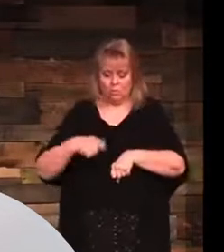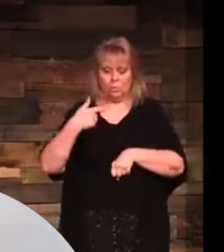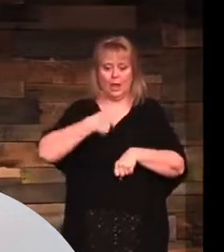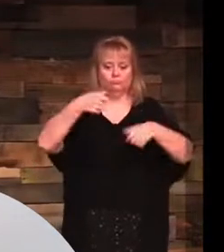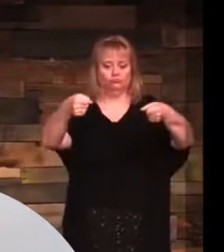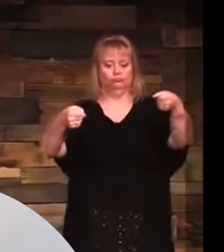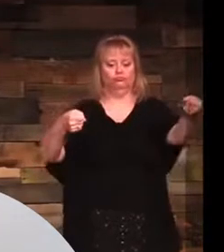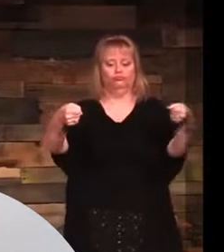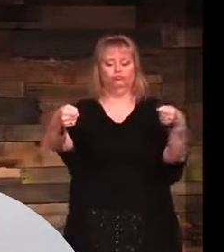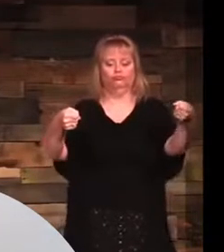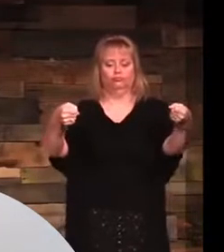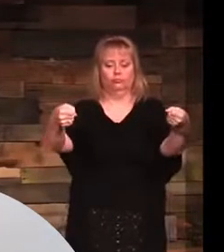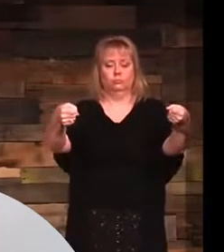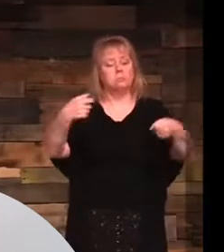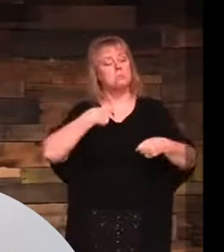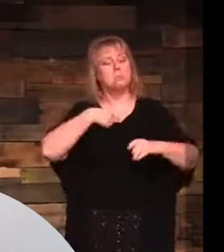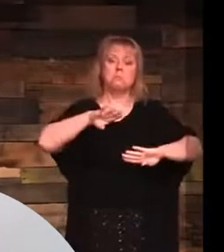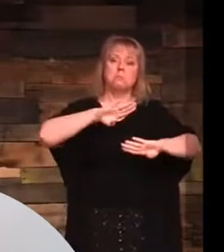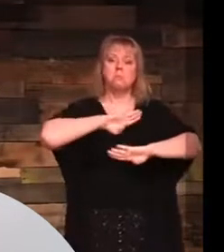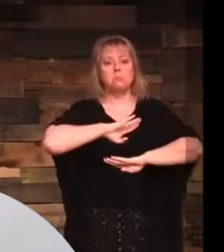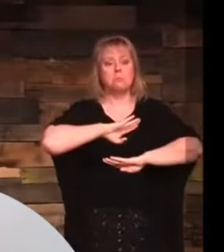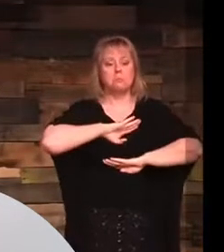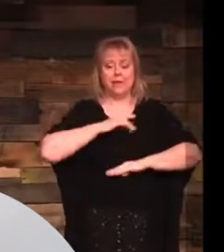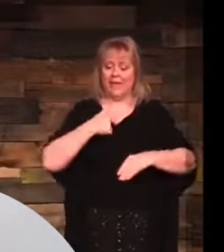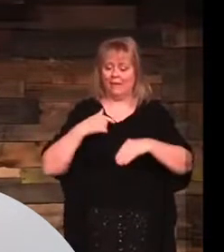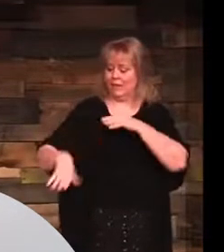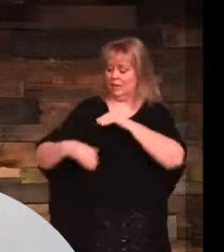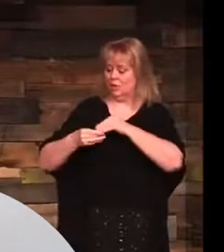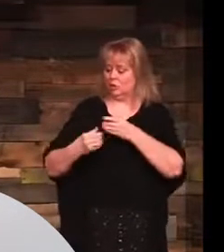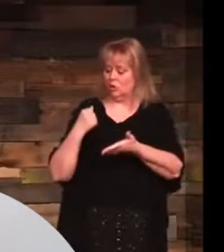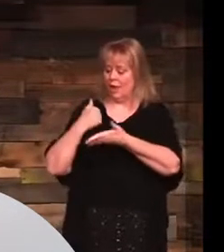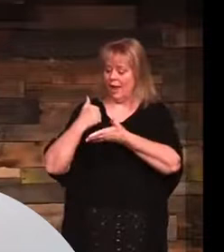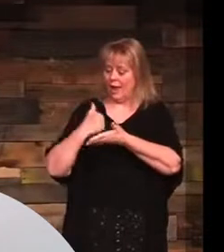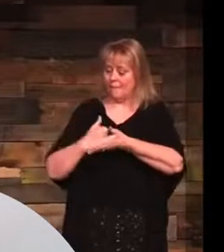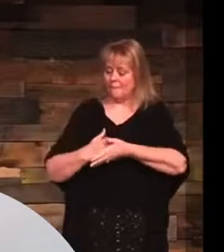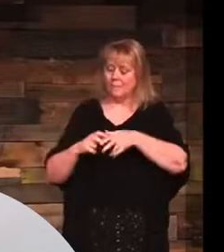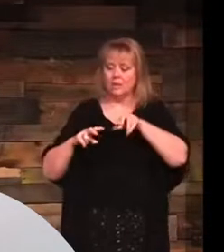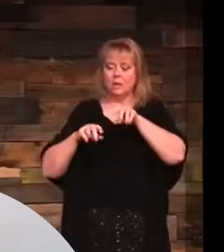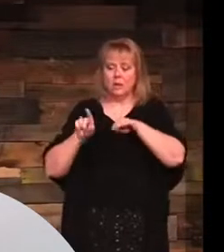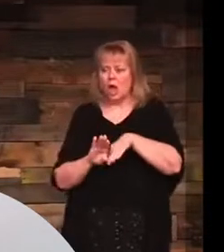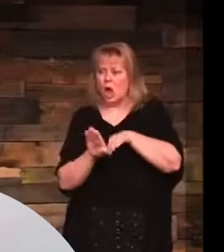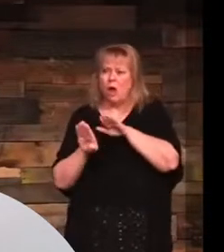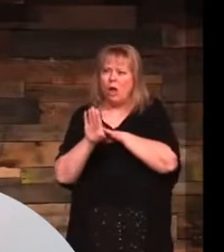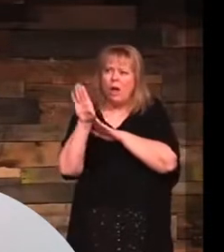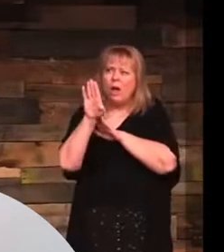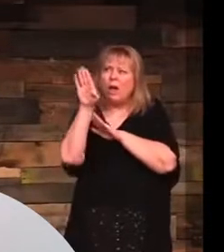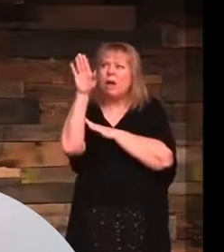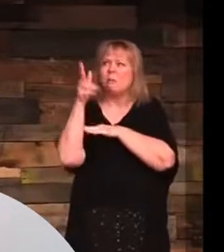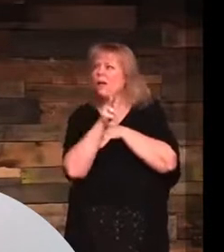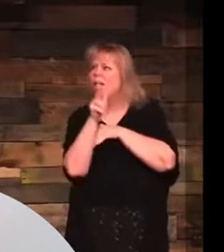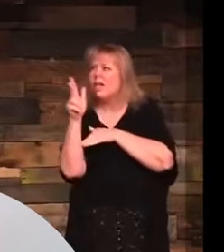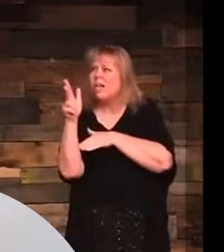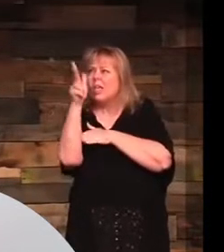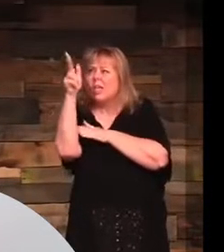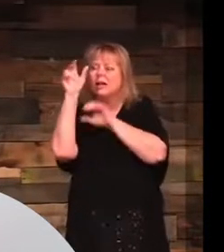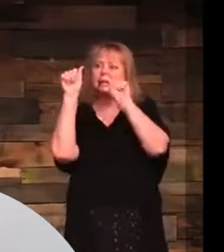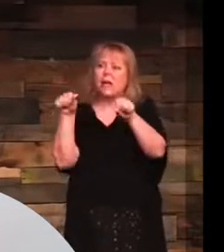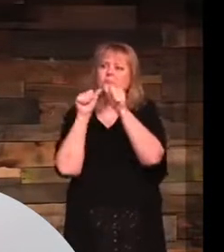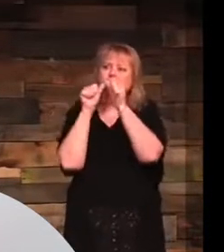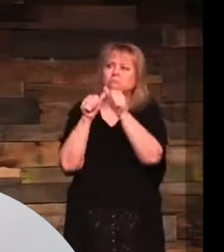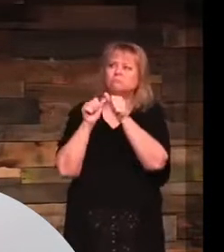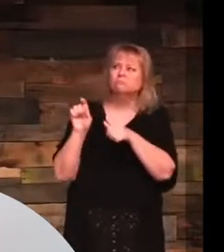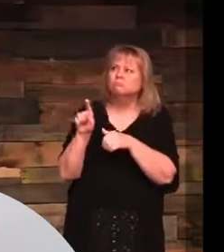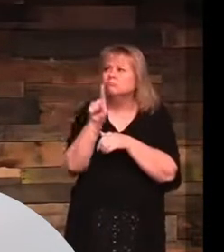just having the extra help to make it up the steep inclines and to keep going on those